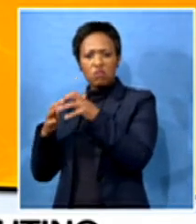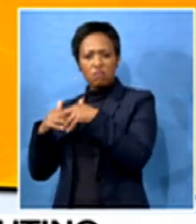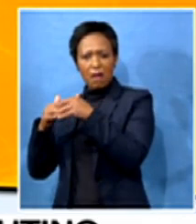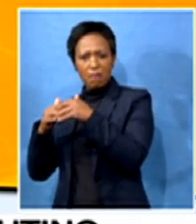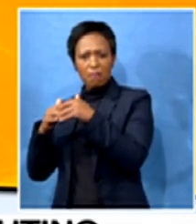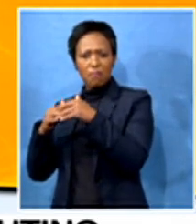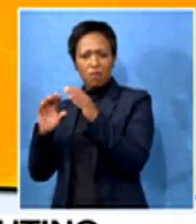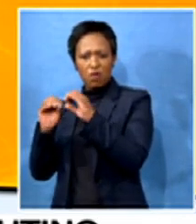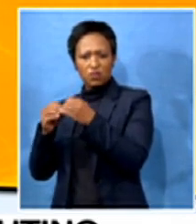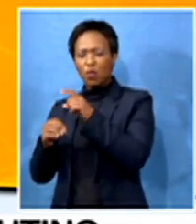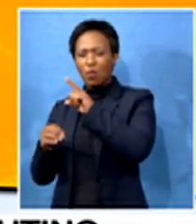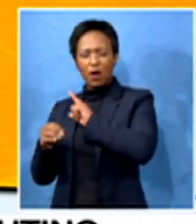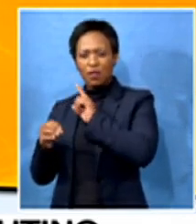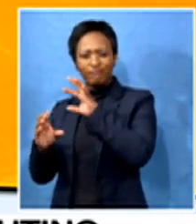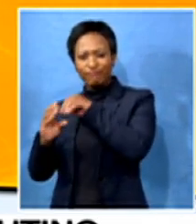path?